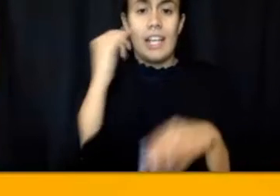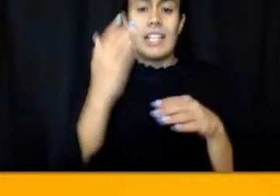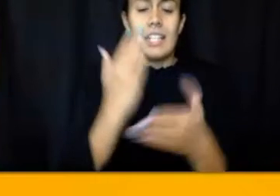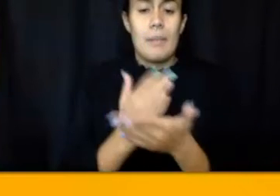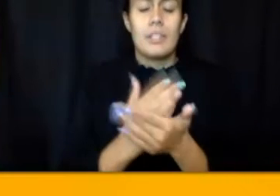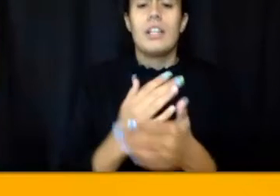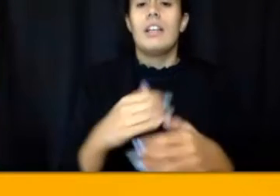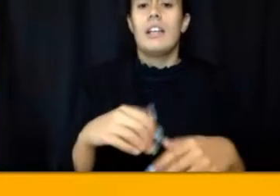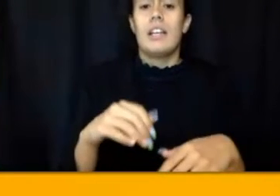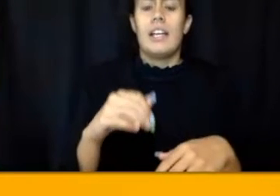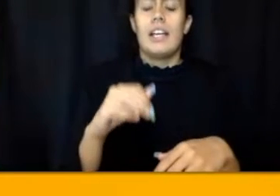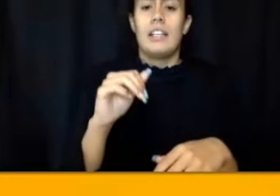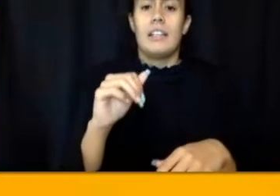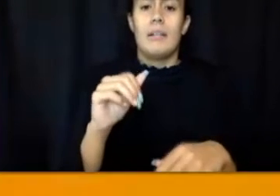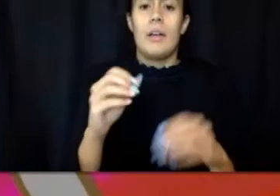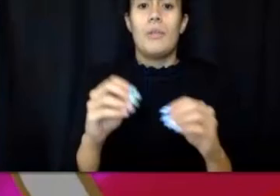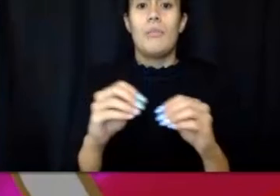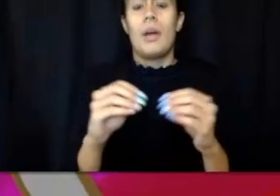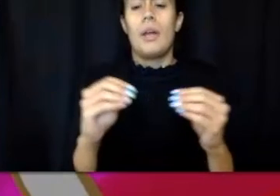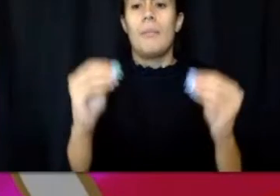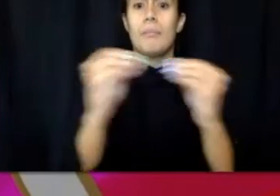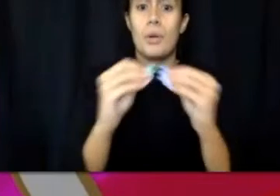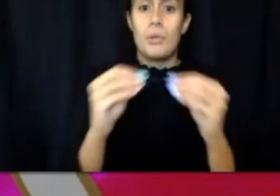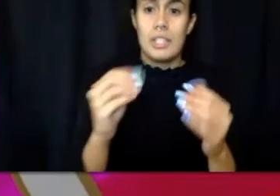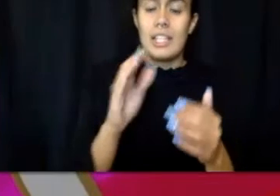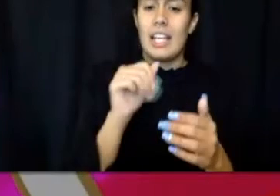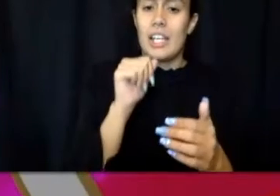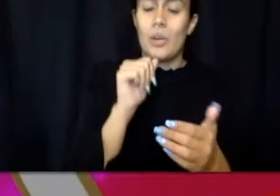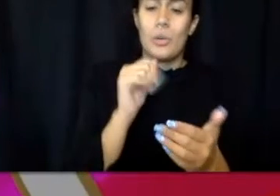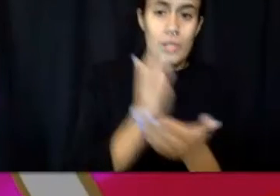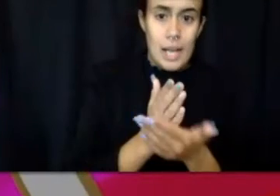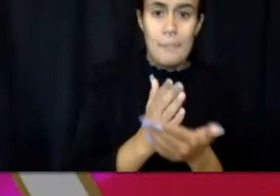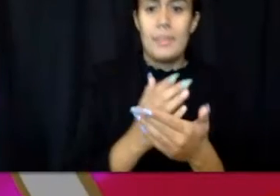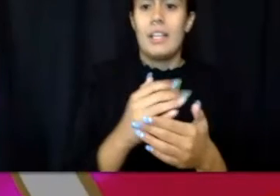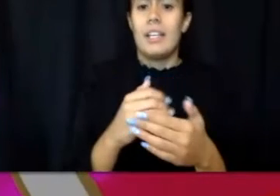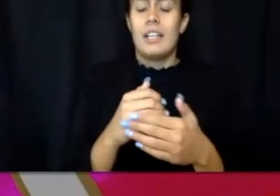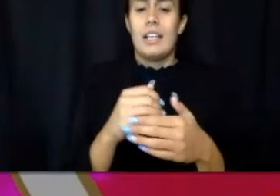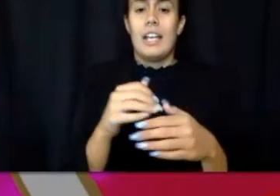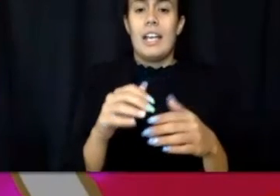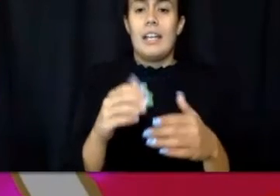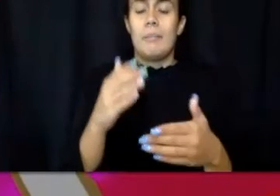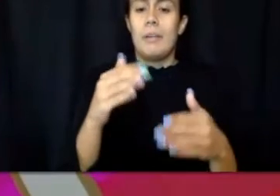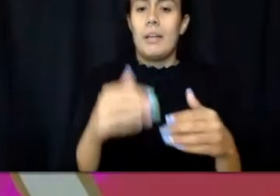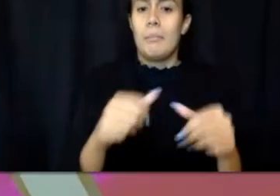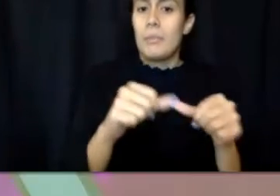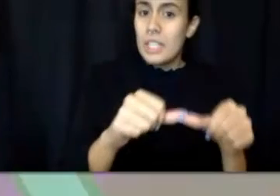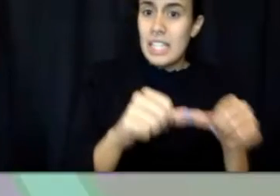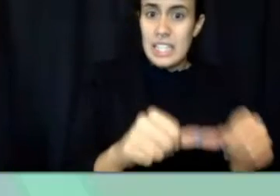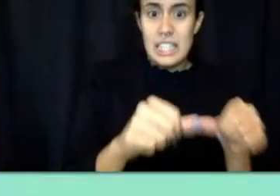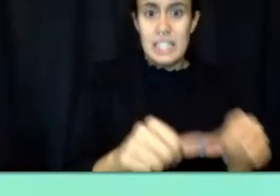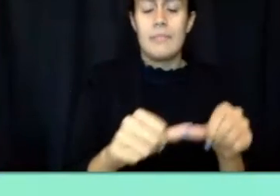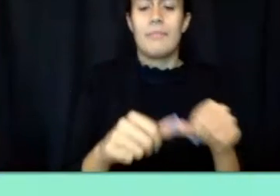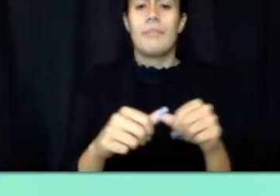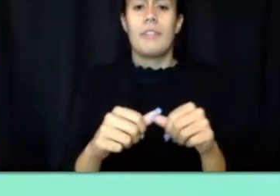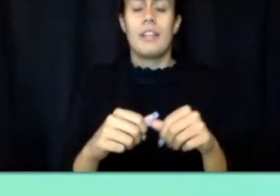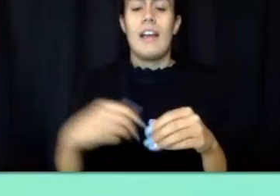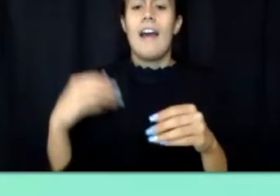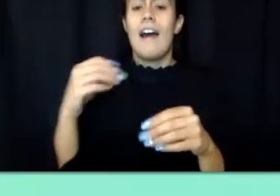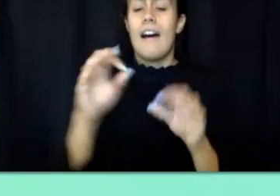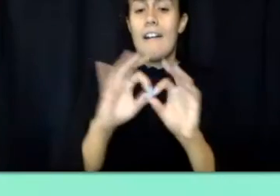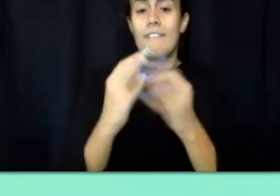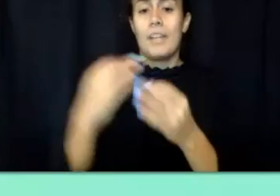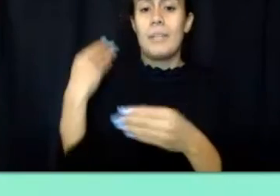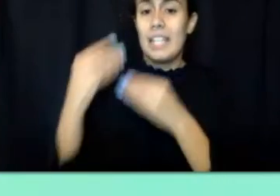cases, psychosis doesn't subside, instead unmasking a persistent psychotic disorder. A family history